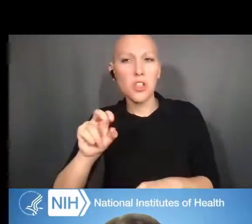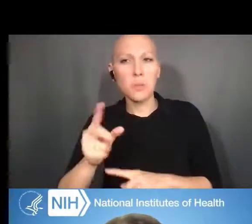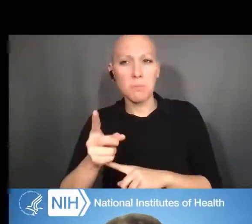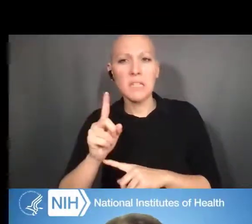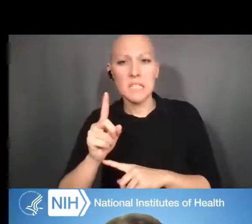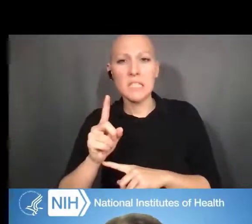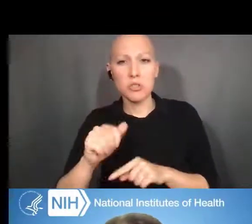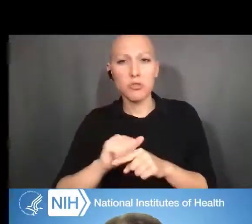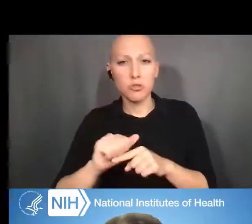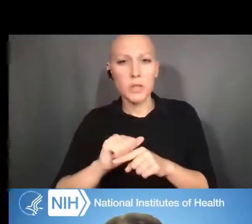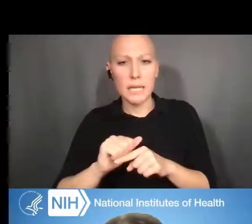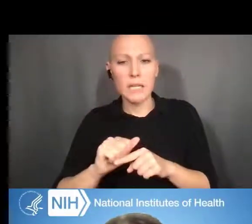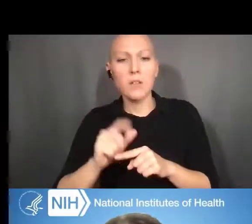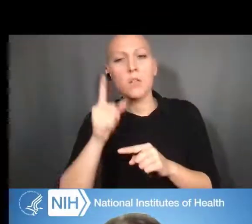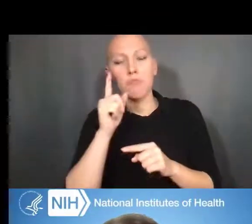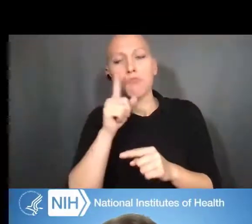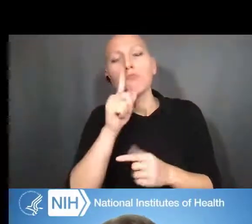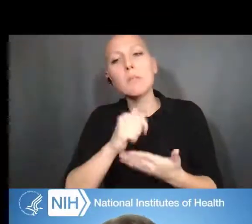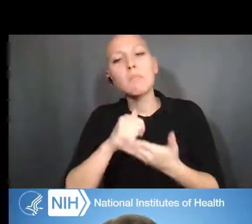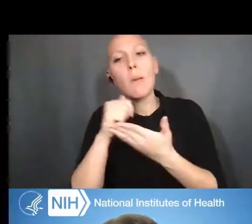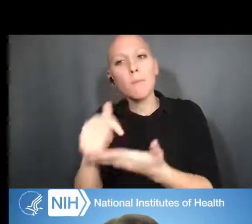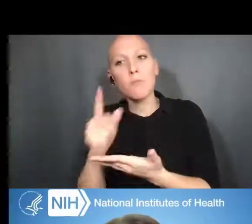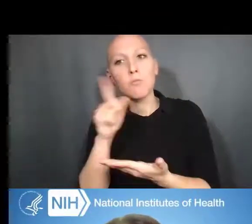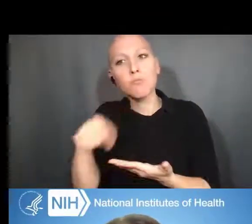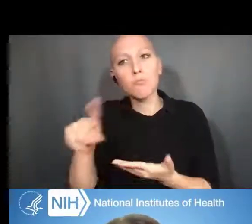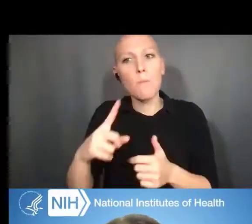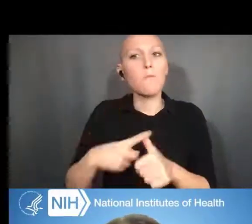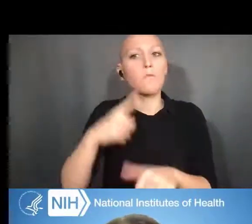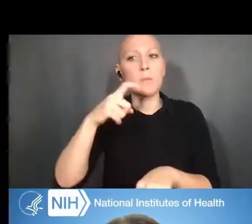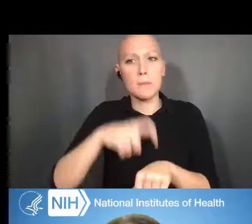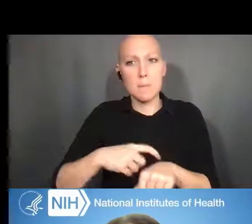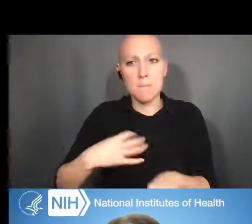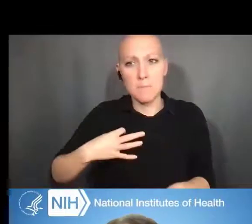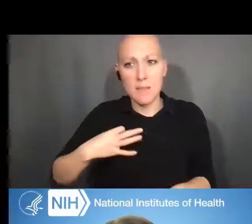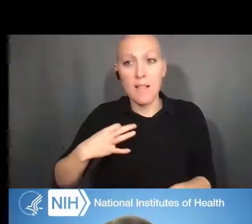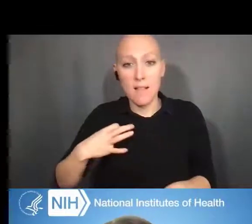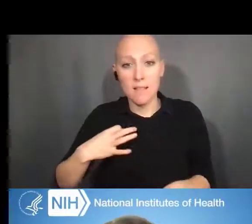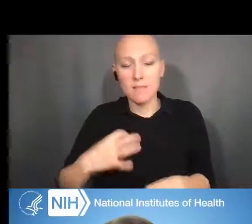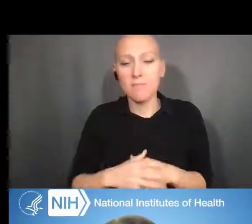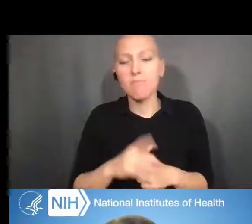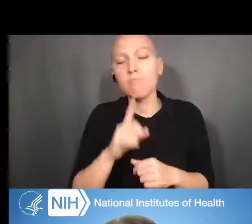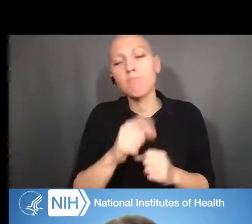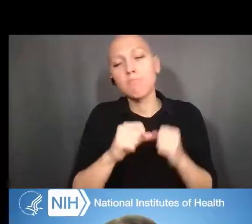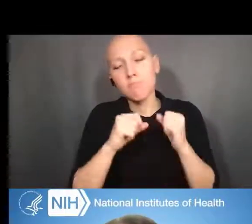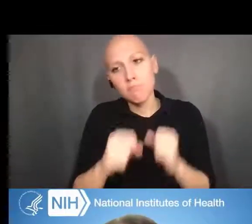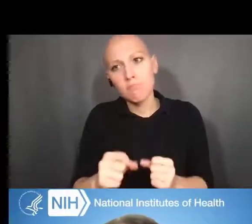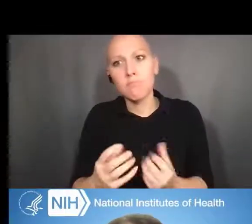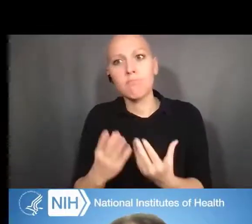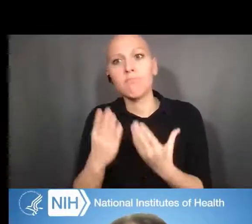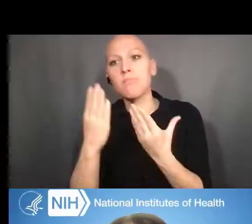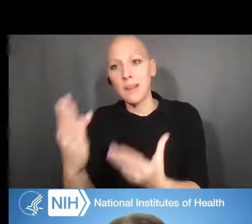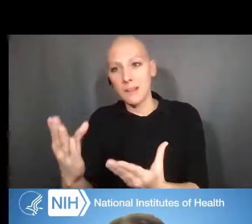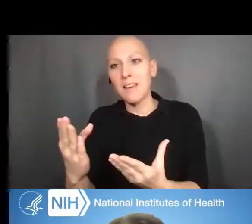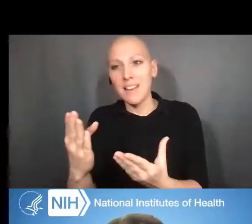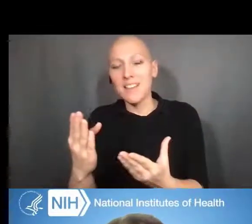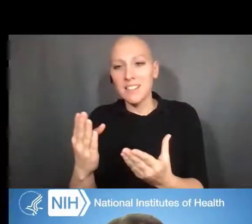first time applicants. I strongly recommend that you check it out and avoid having your VAS